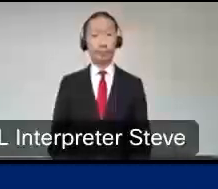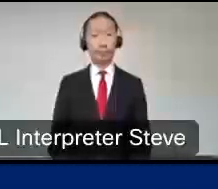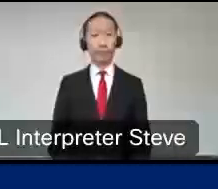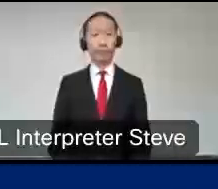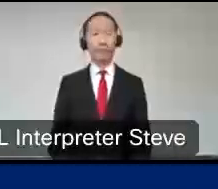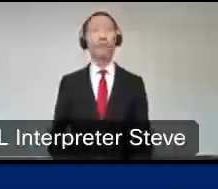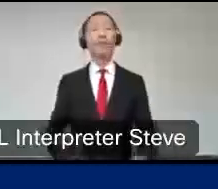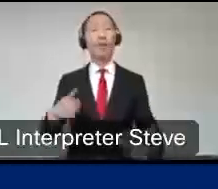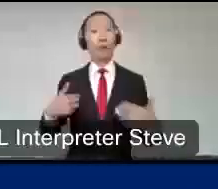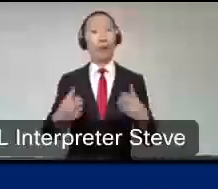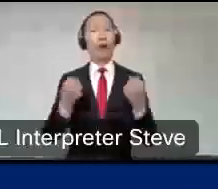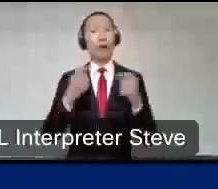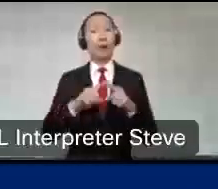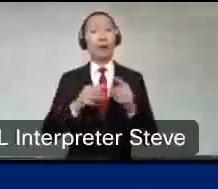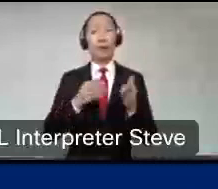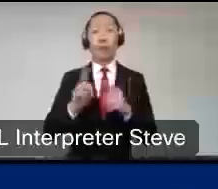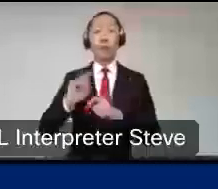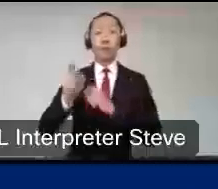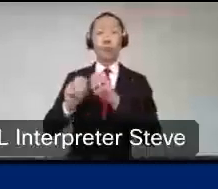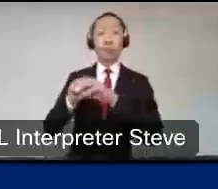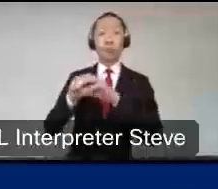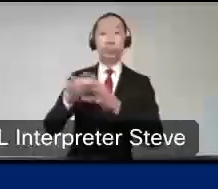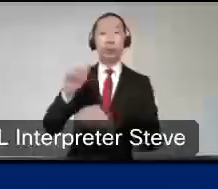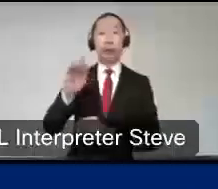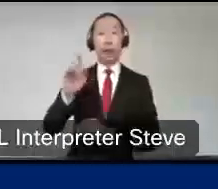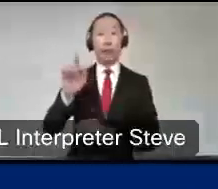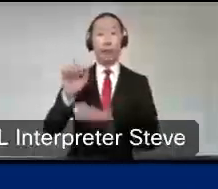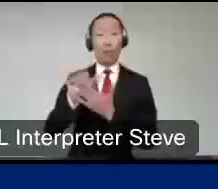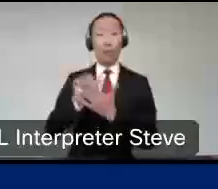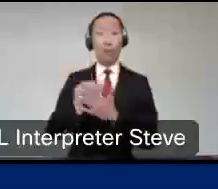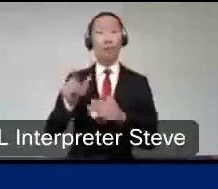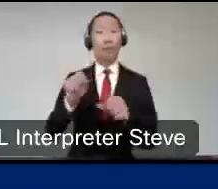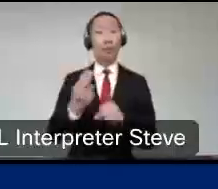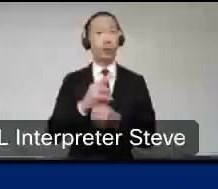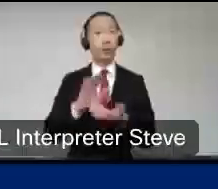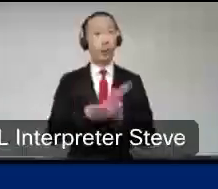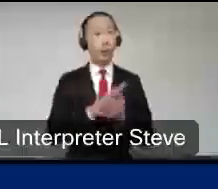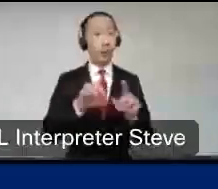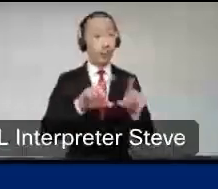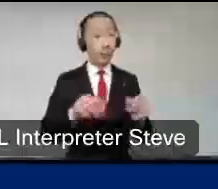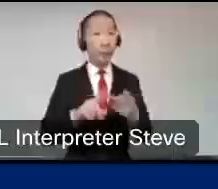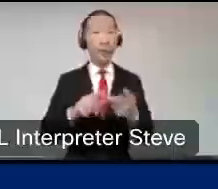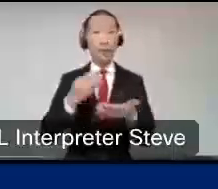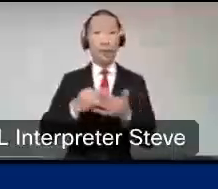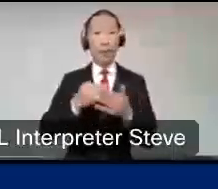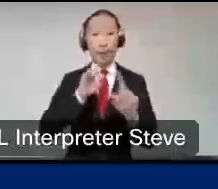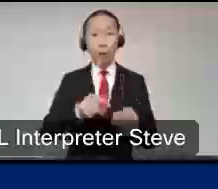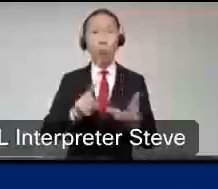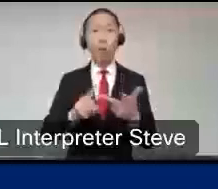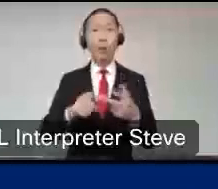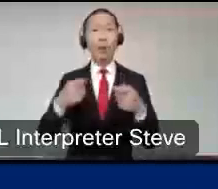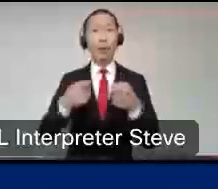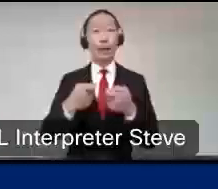There are lots of ways to contribute to an ABLE account. You can use a paper check, money order, or electronic